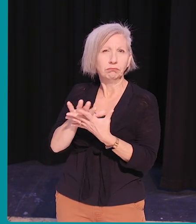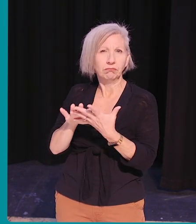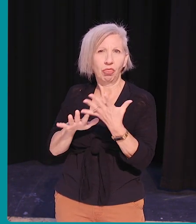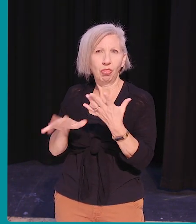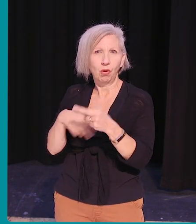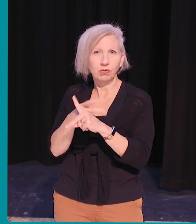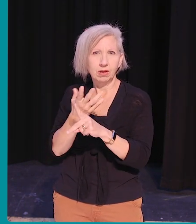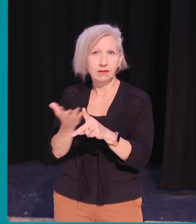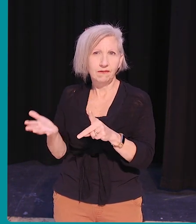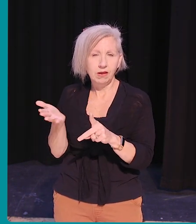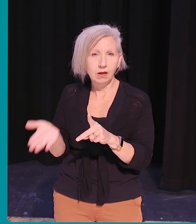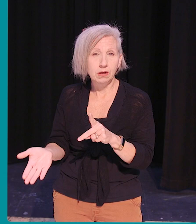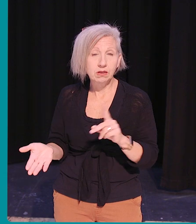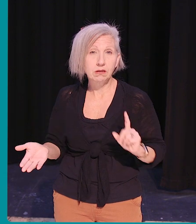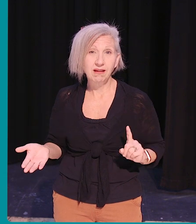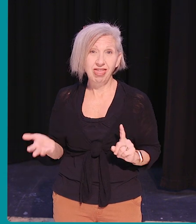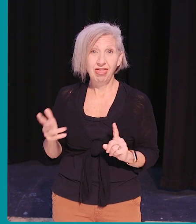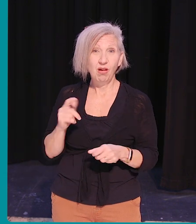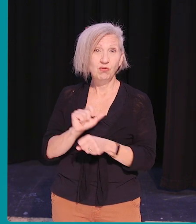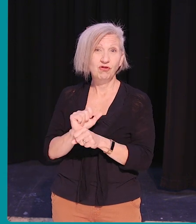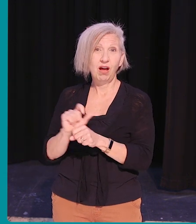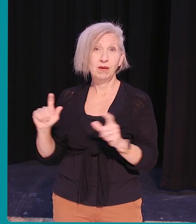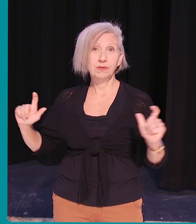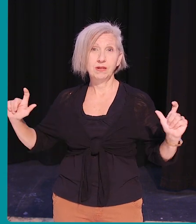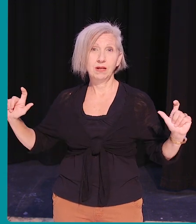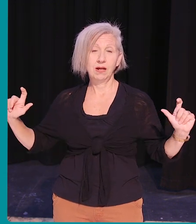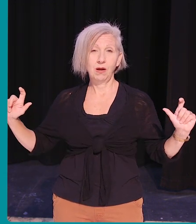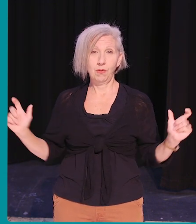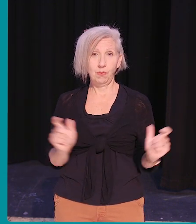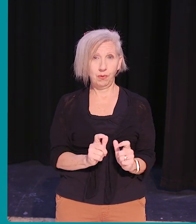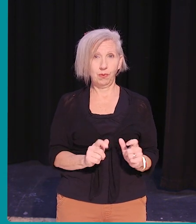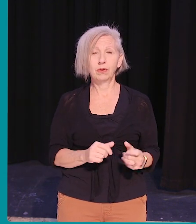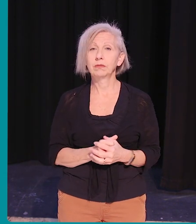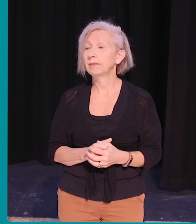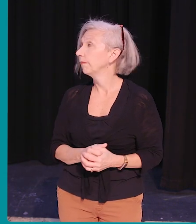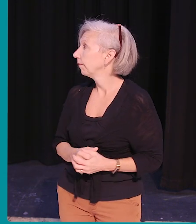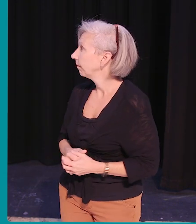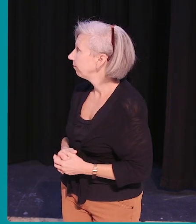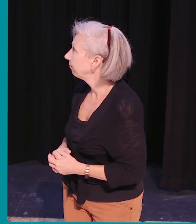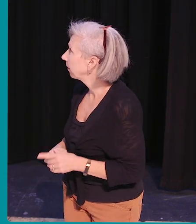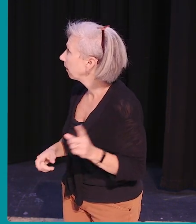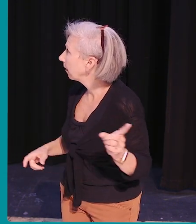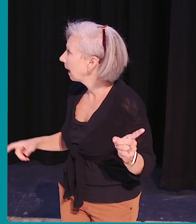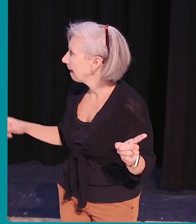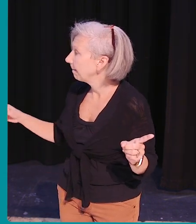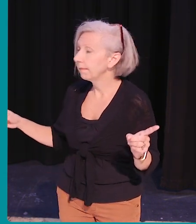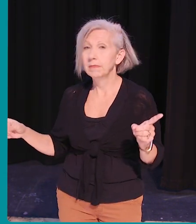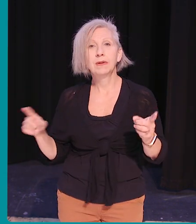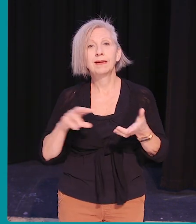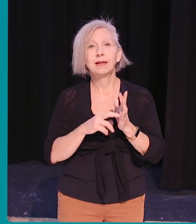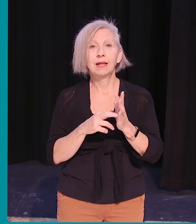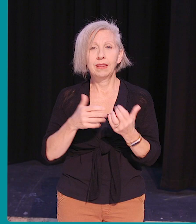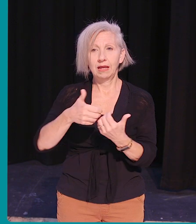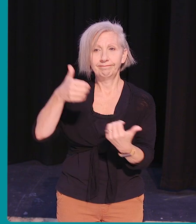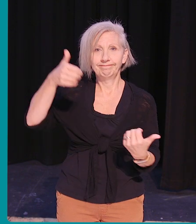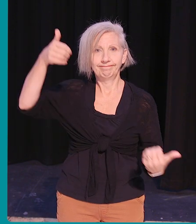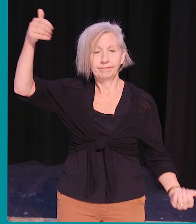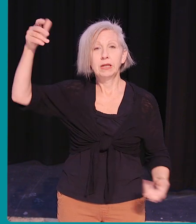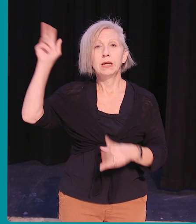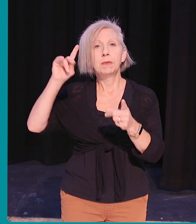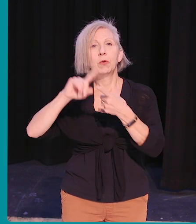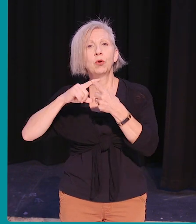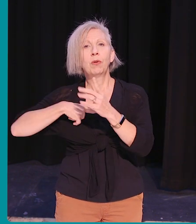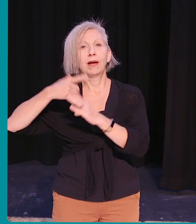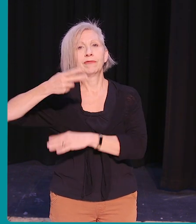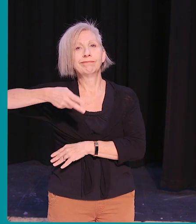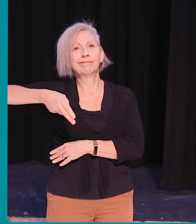available to you has declined steadily. This is called the bifurcation of the American economy. The people up top are living a nice, comfortable middle-class life. Everybody else is struggling to